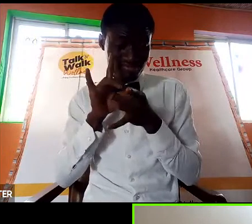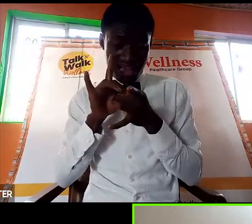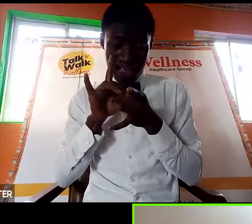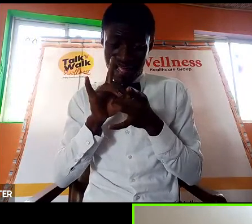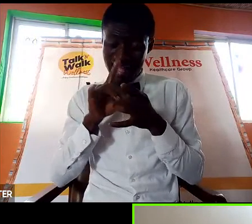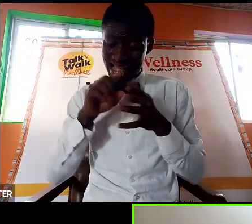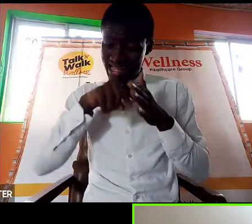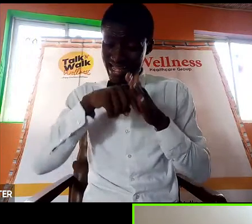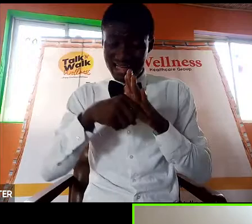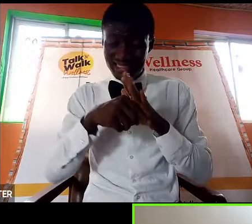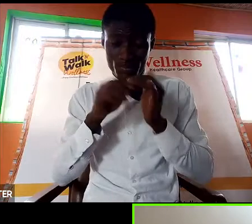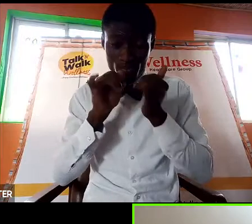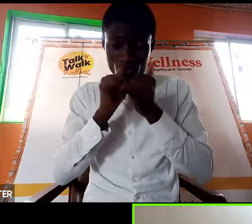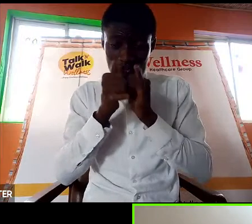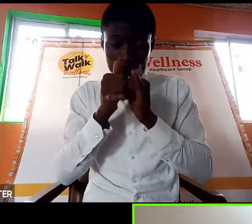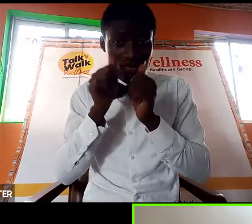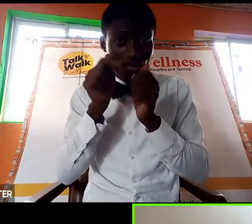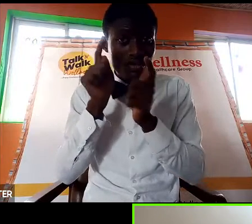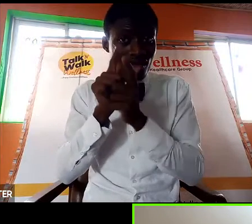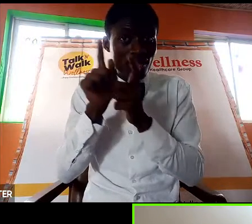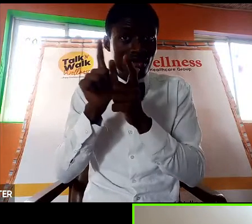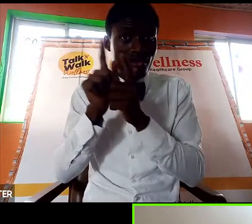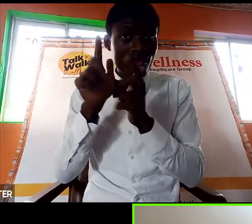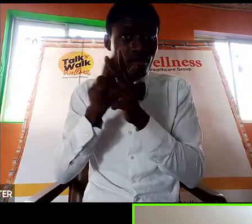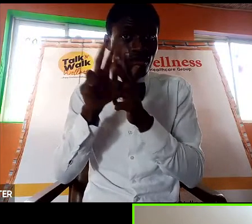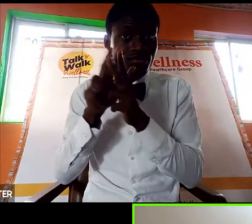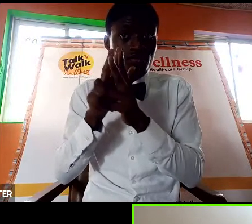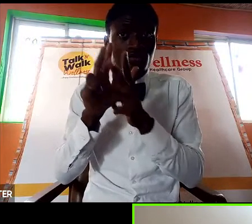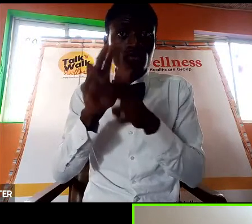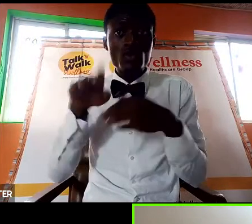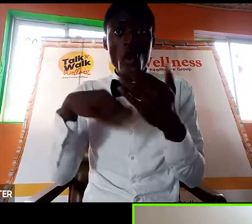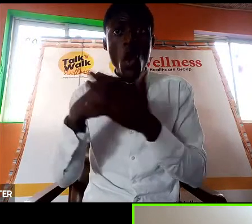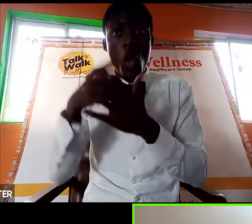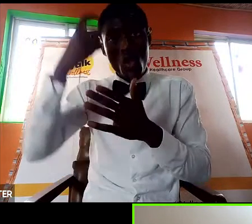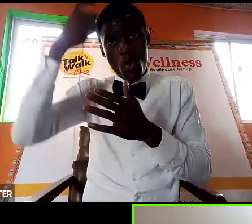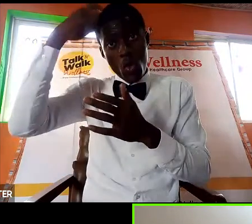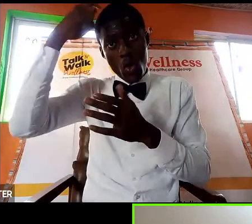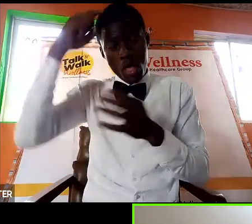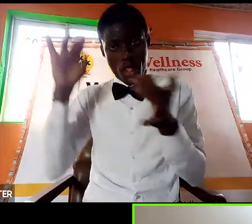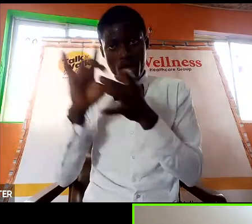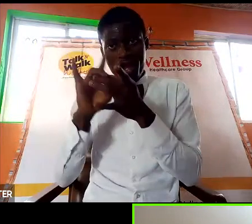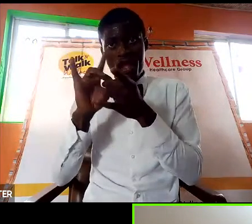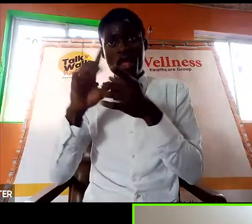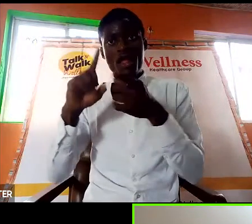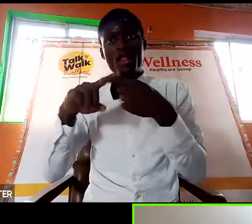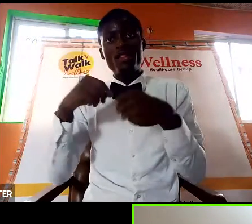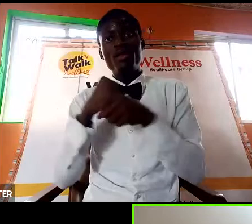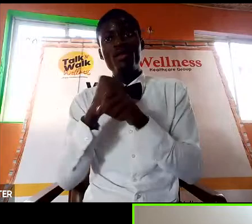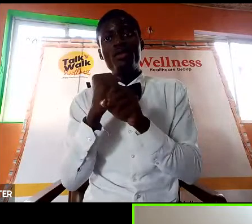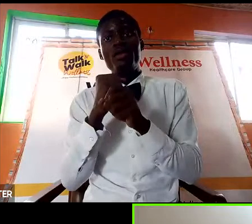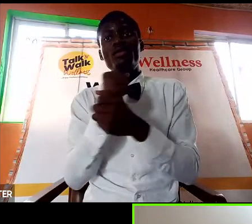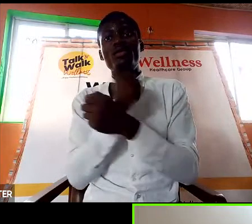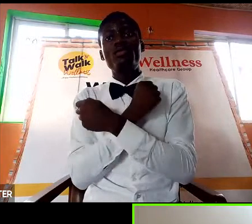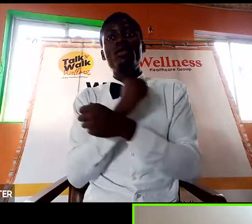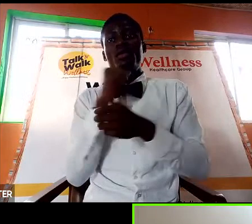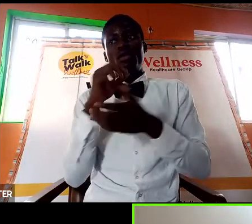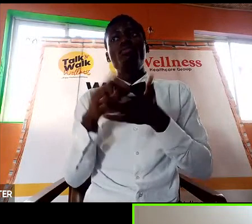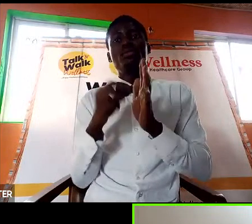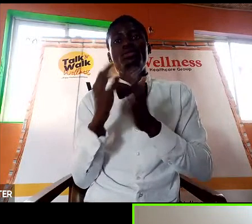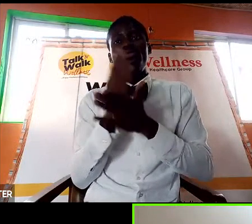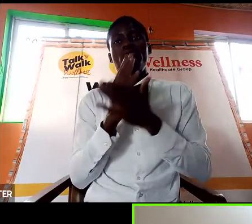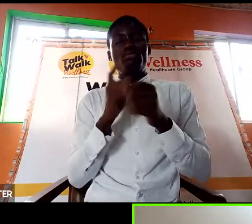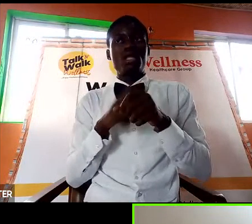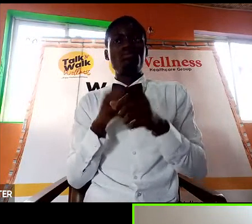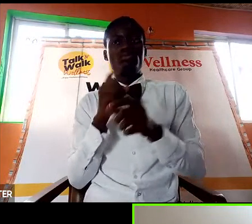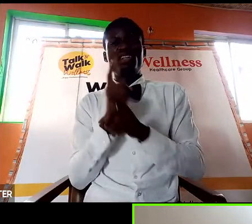all your senses, you use all your senses to make love. Now, that does not mean there won't be time for quickies, to just have sex. Of course, there's difference between